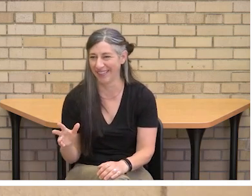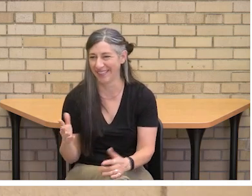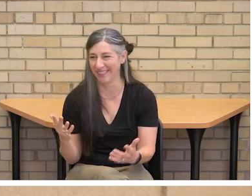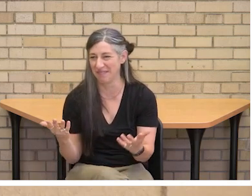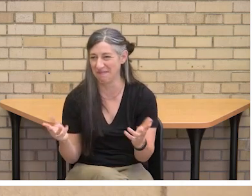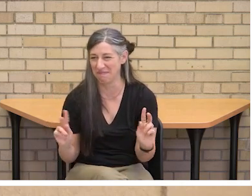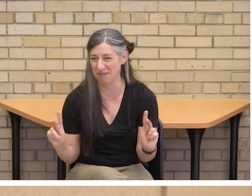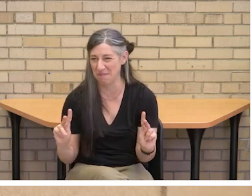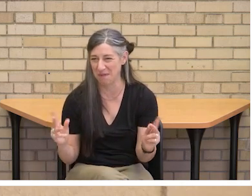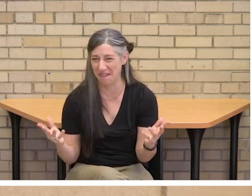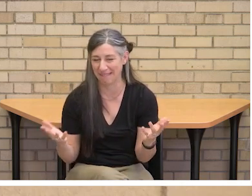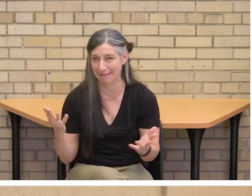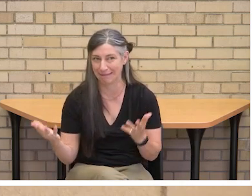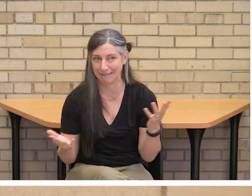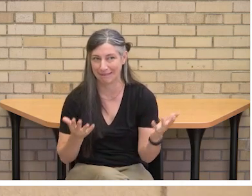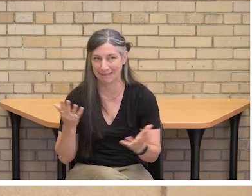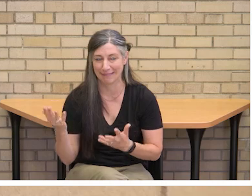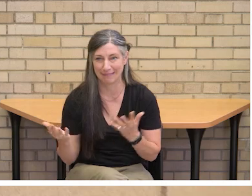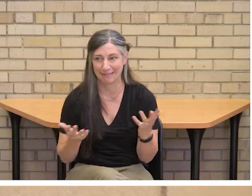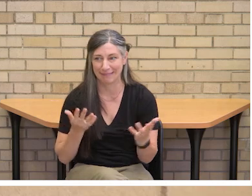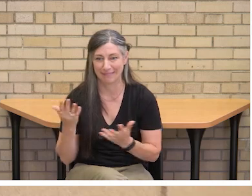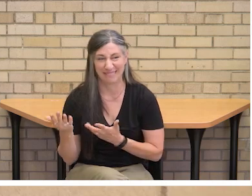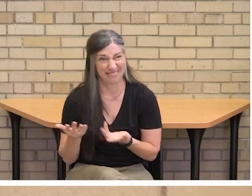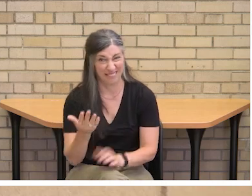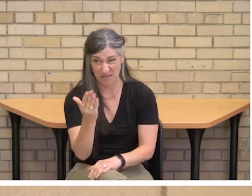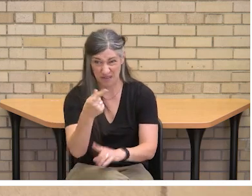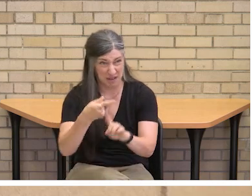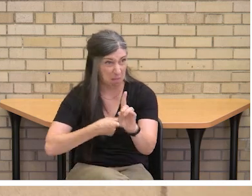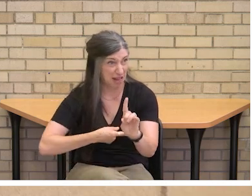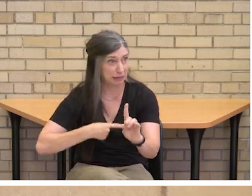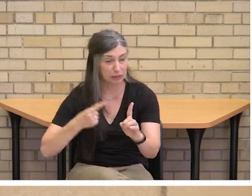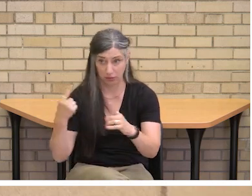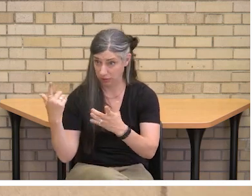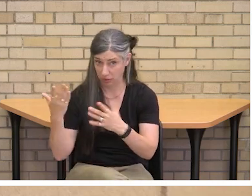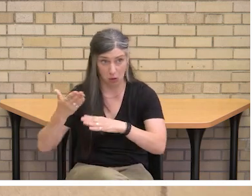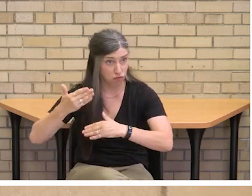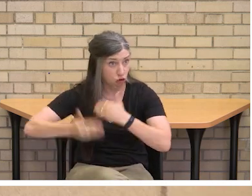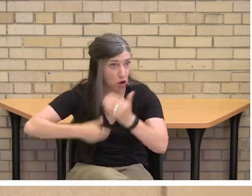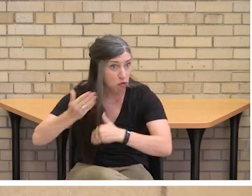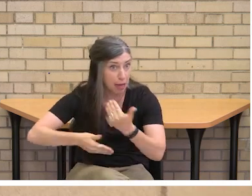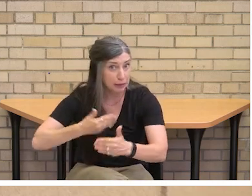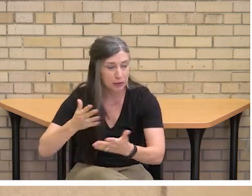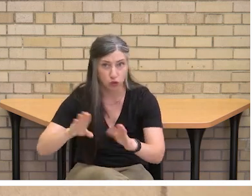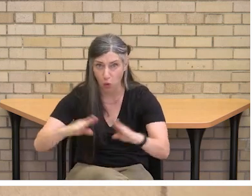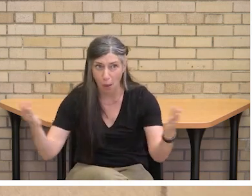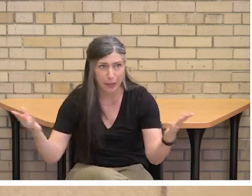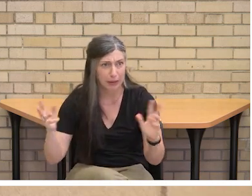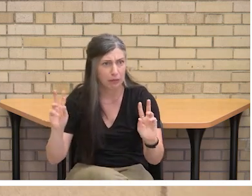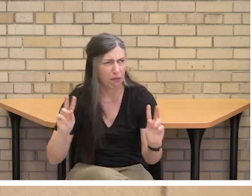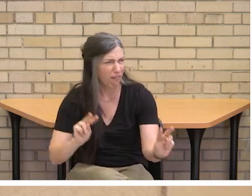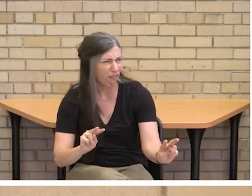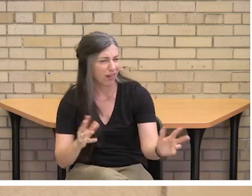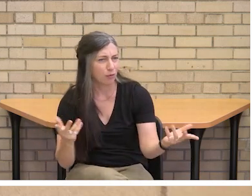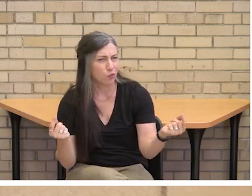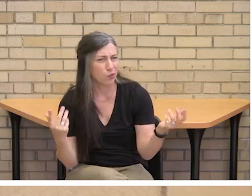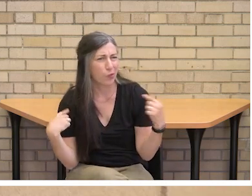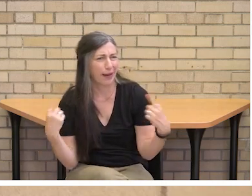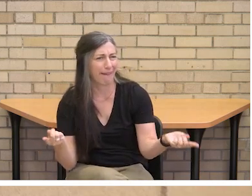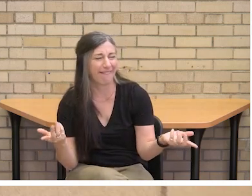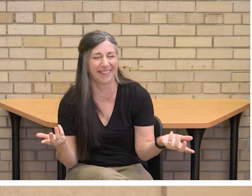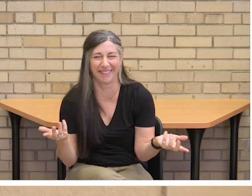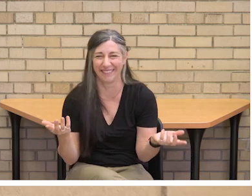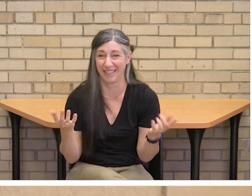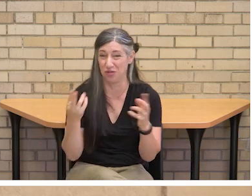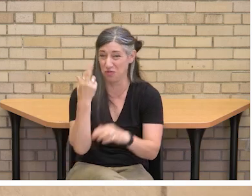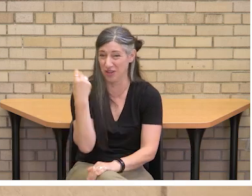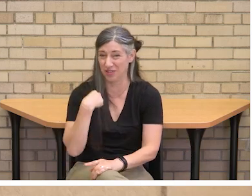might not feel like there's been a lot of progress in getting the bridge reopened. Part of why we're here tonight